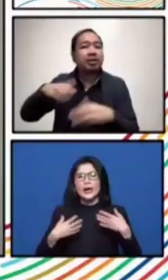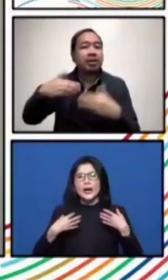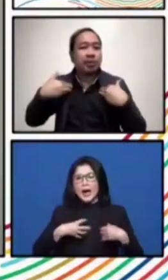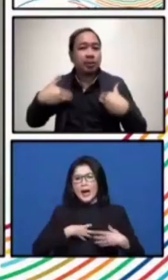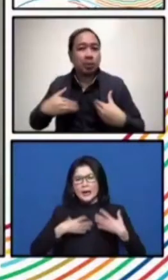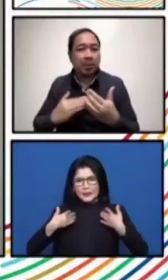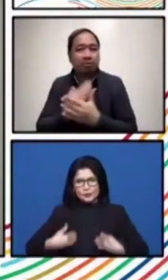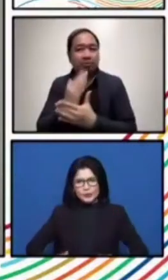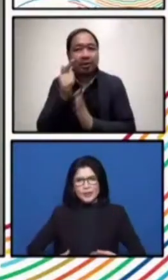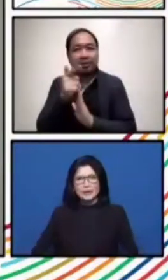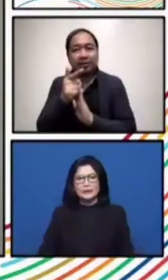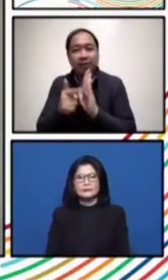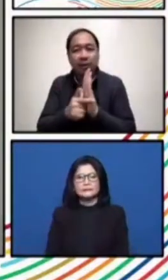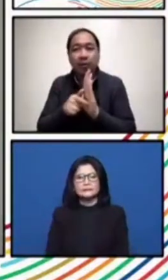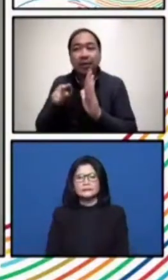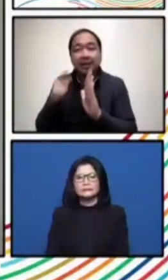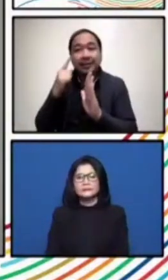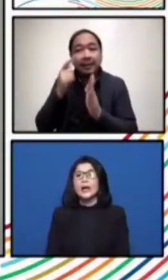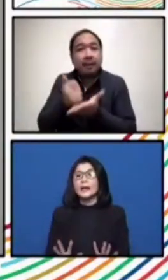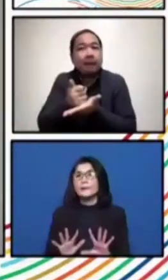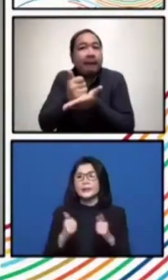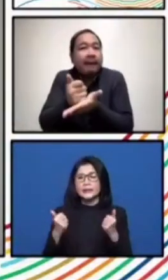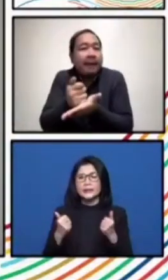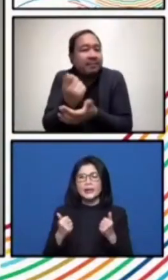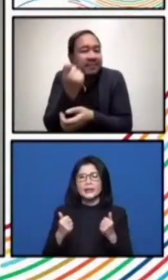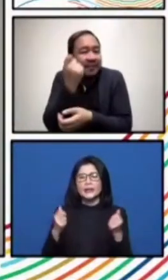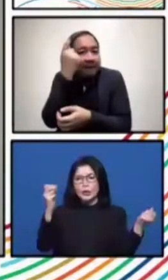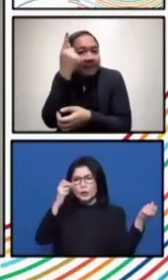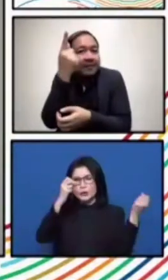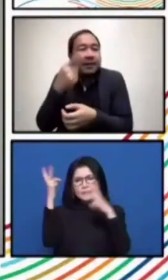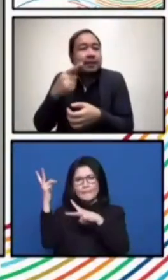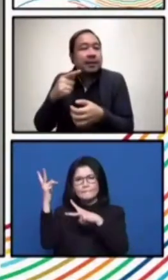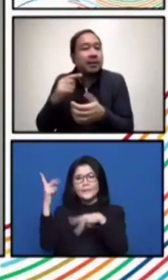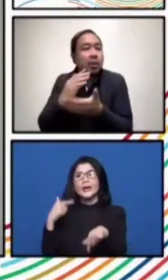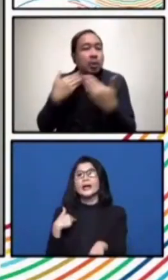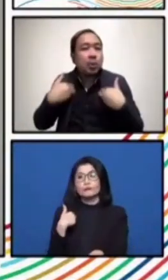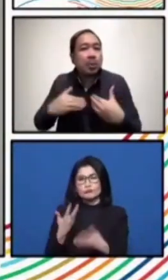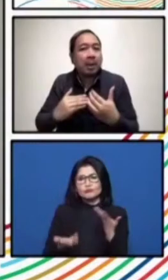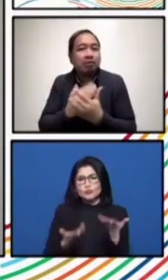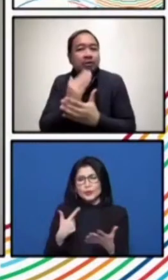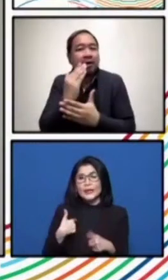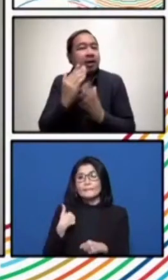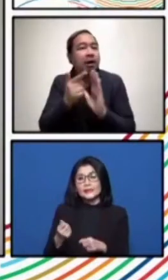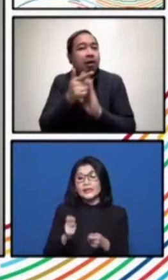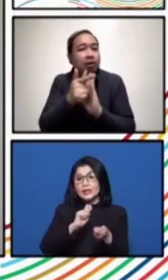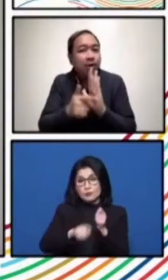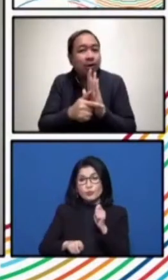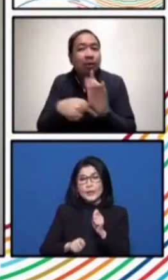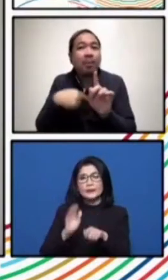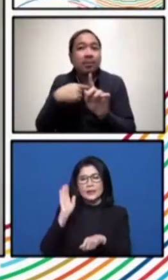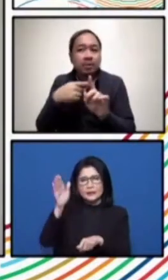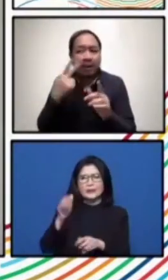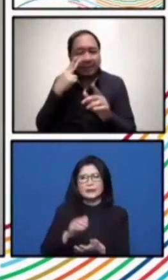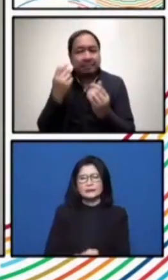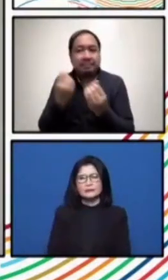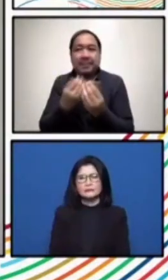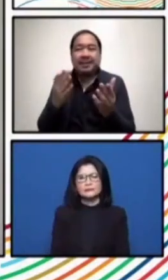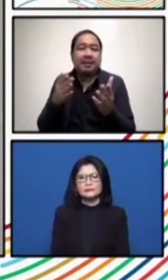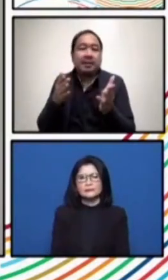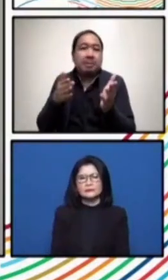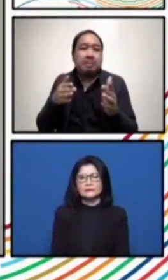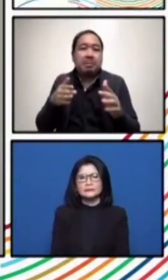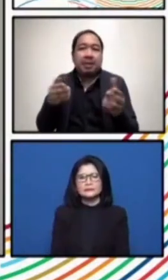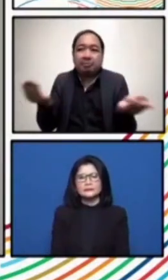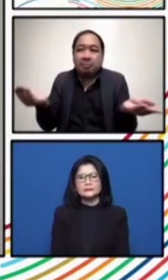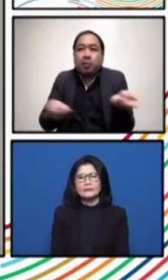the provision of Human Rights language and Concepts that they can then draw from in their findings so we've intervened in a range of court cases ranging